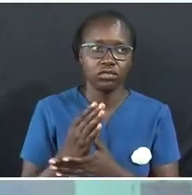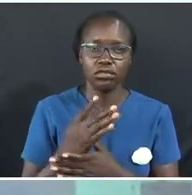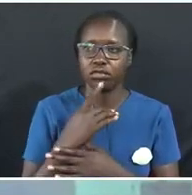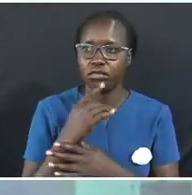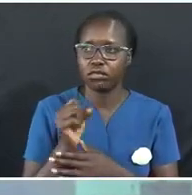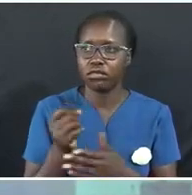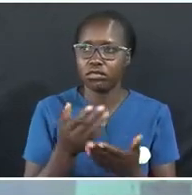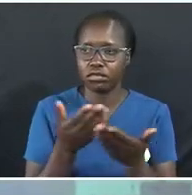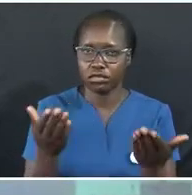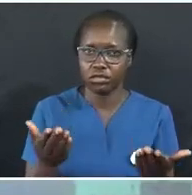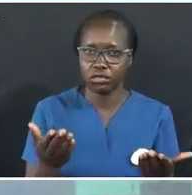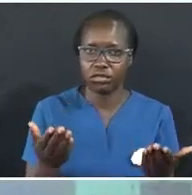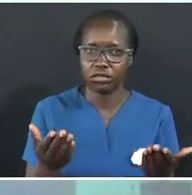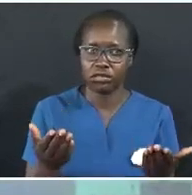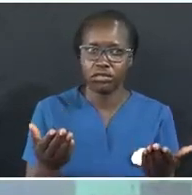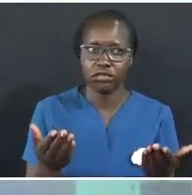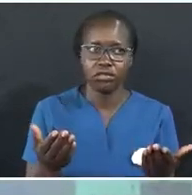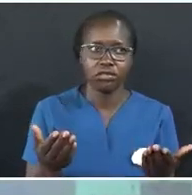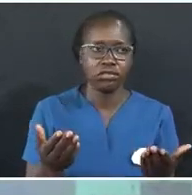Osonorua,